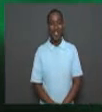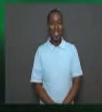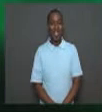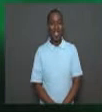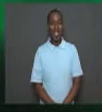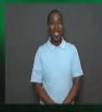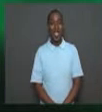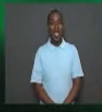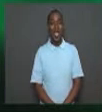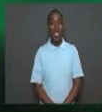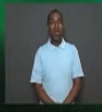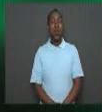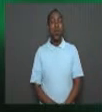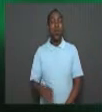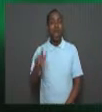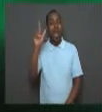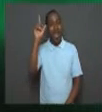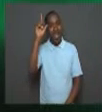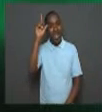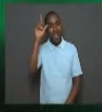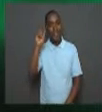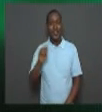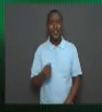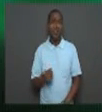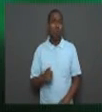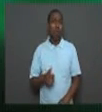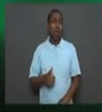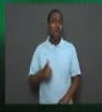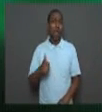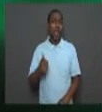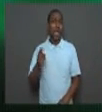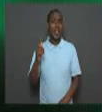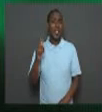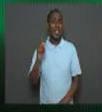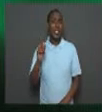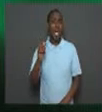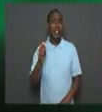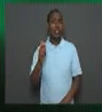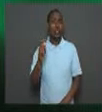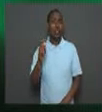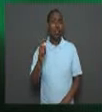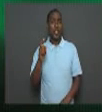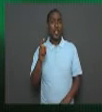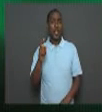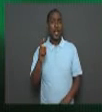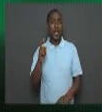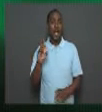According to Linnaeus, the main taxonomic categories are